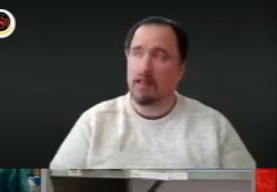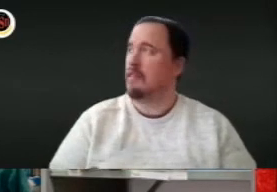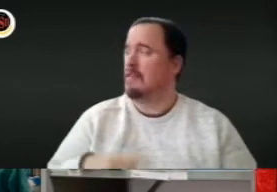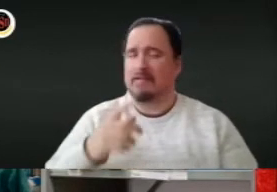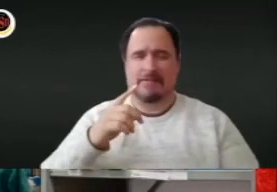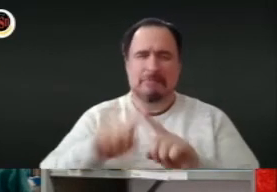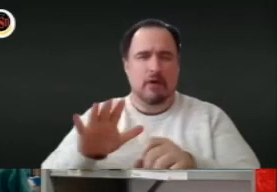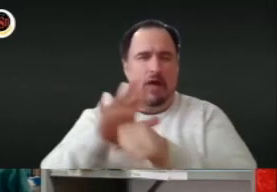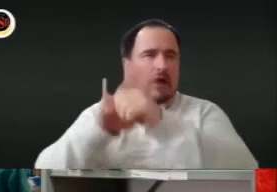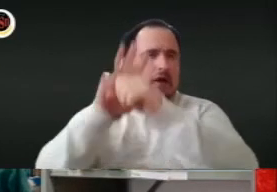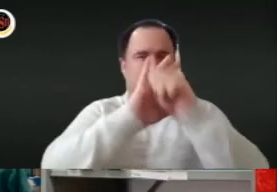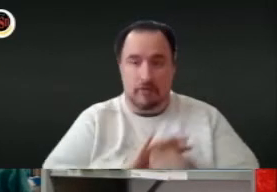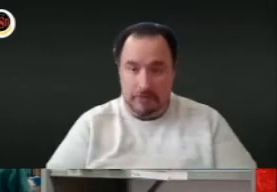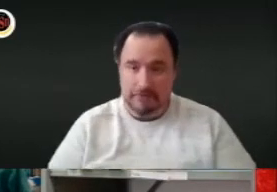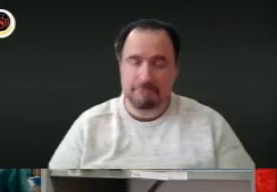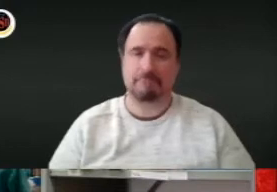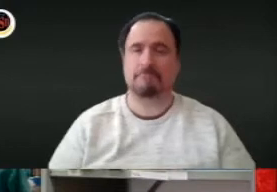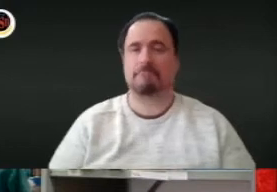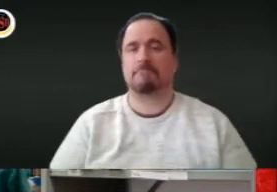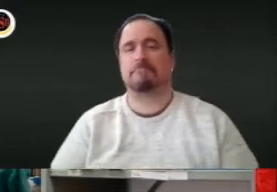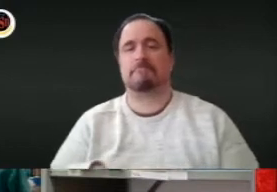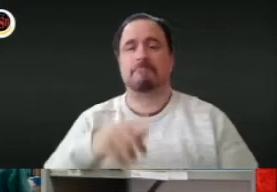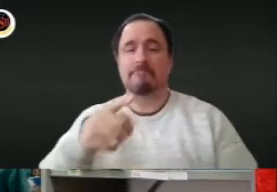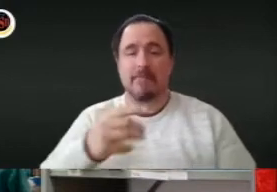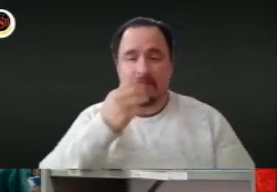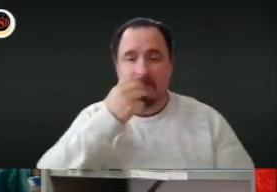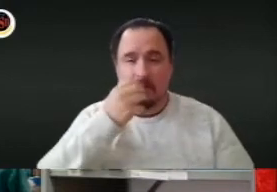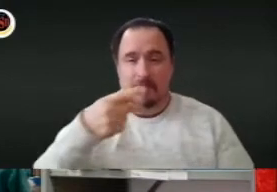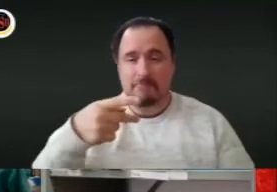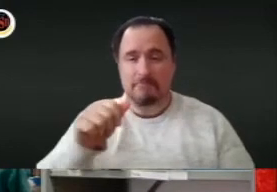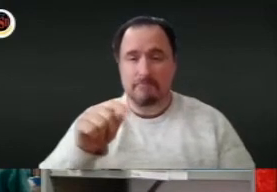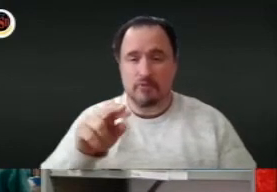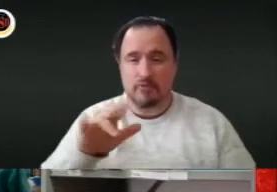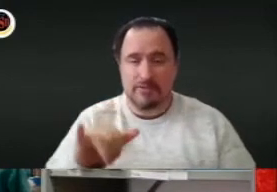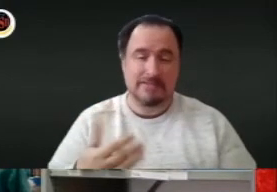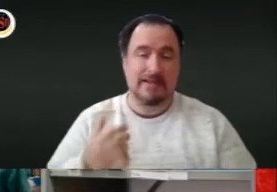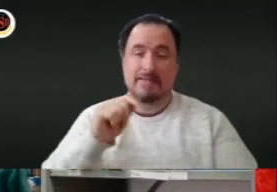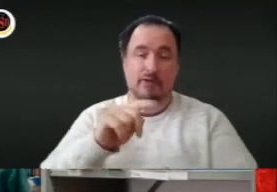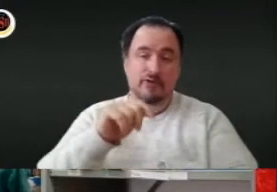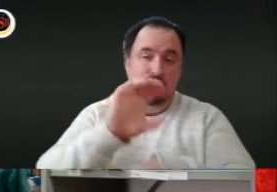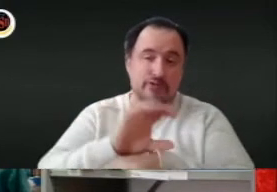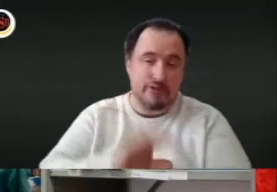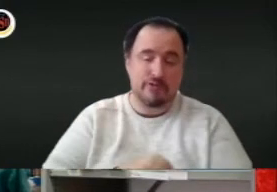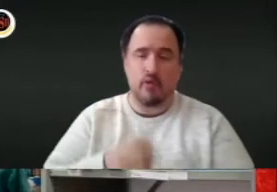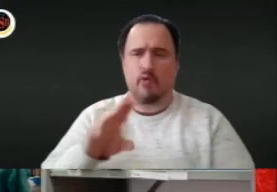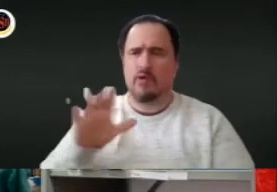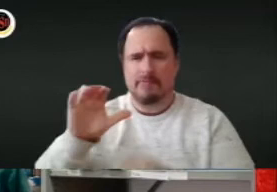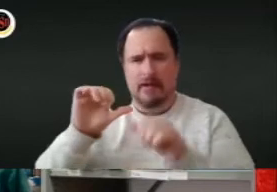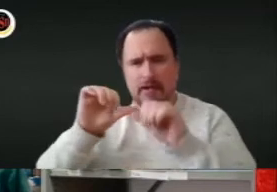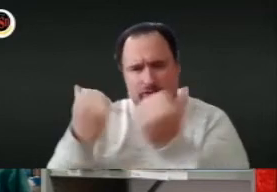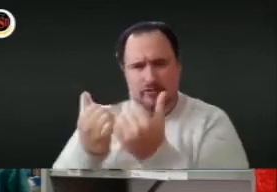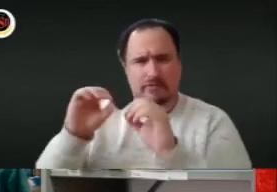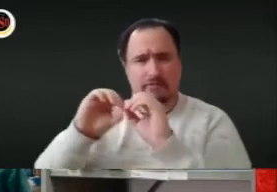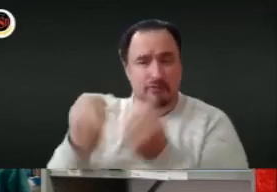a resale store. There are plenty all over the state. A food pantry that's typically housed